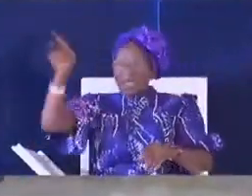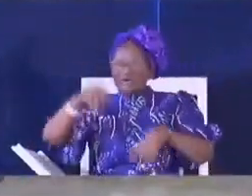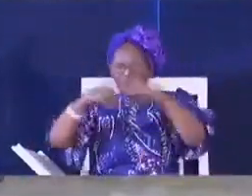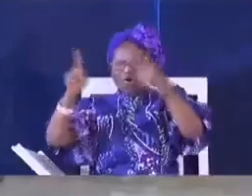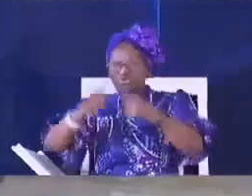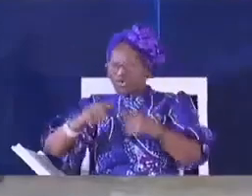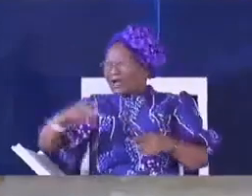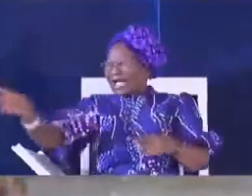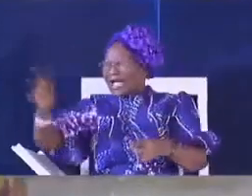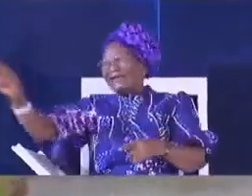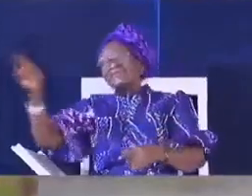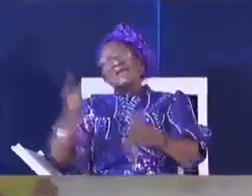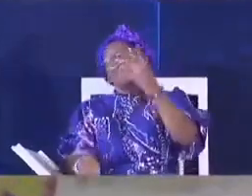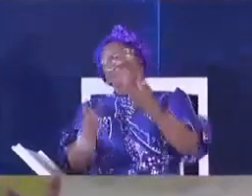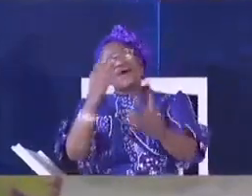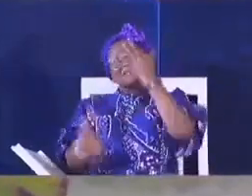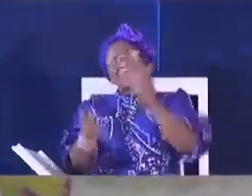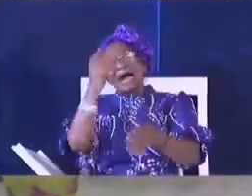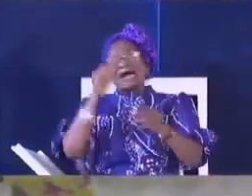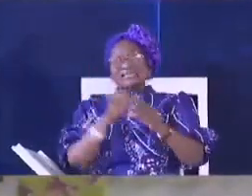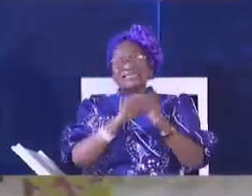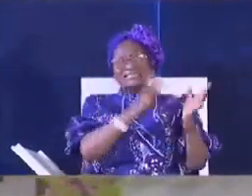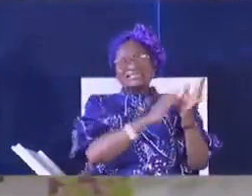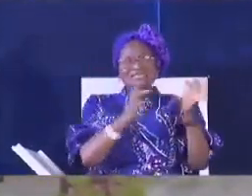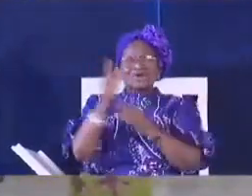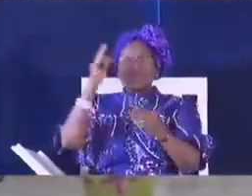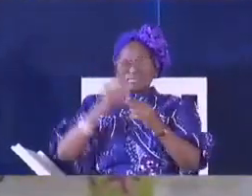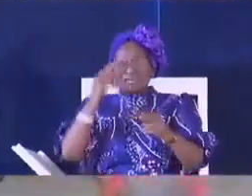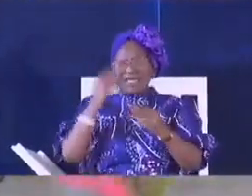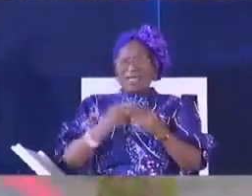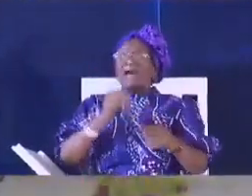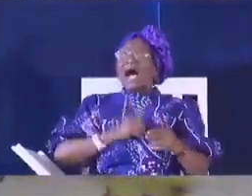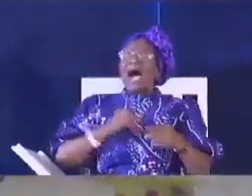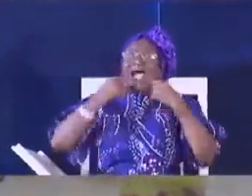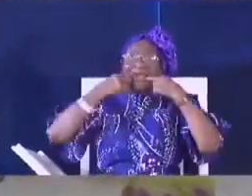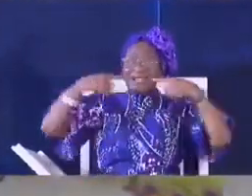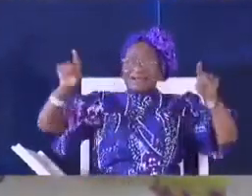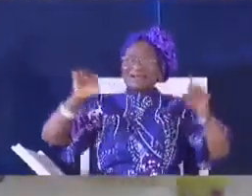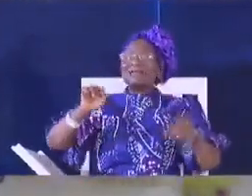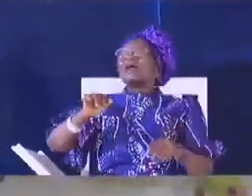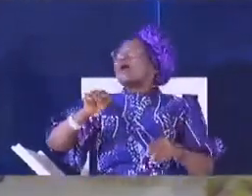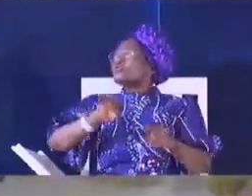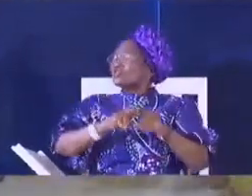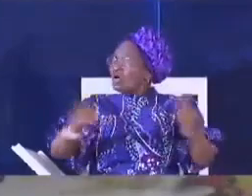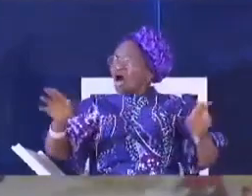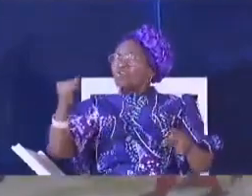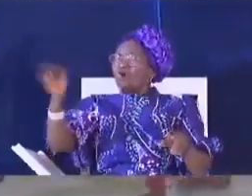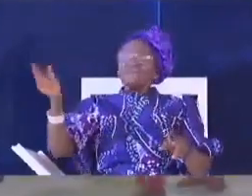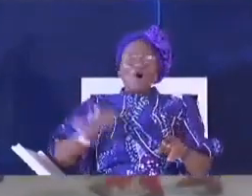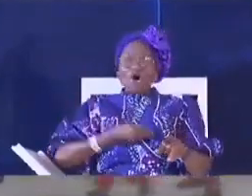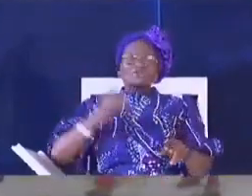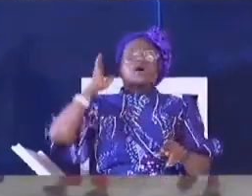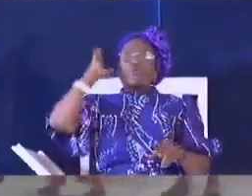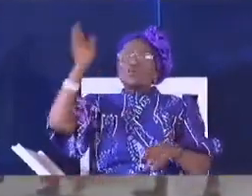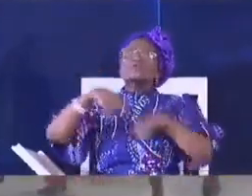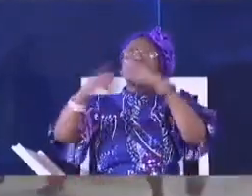I decree None of you will go to hell.